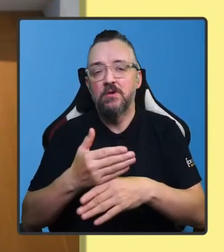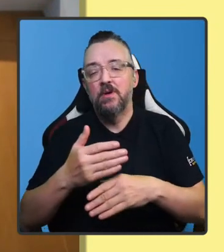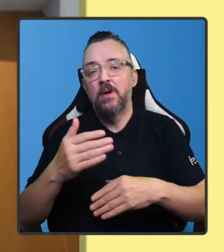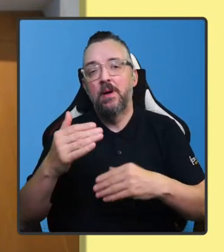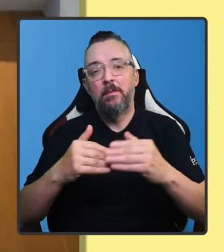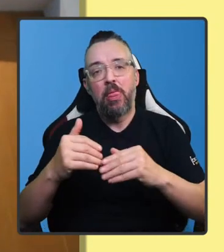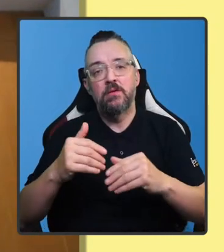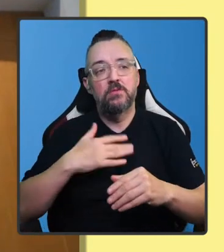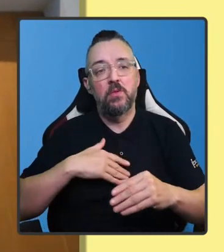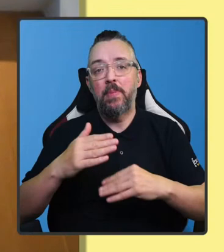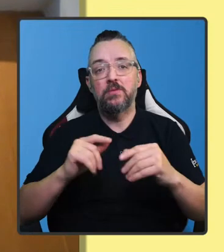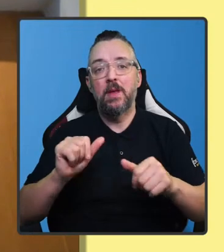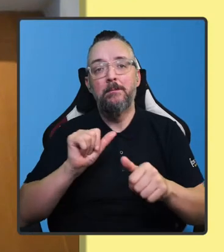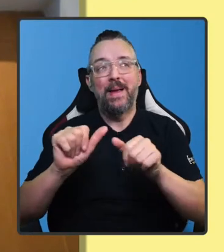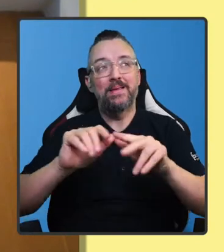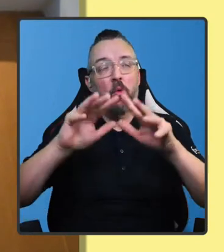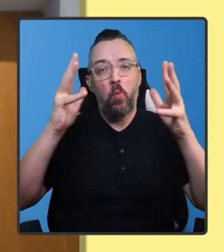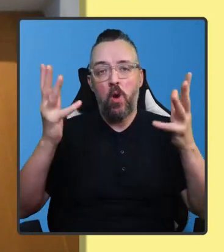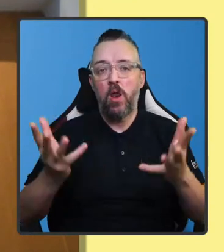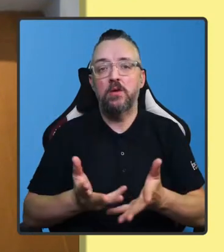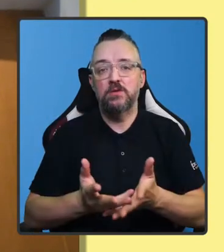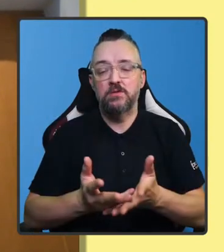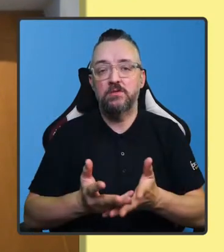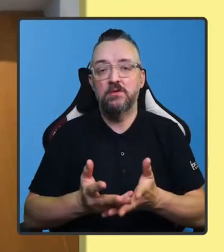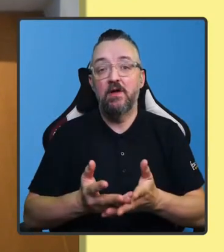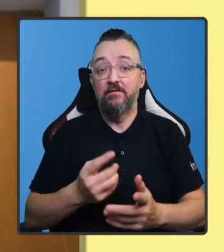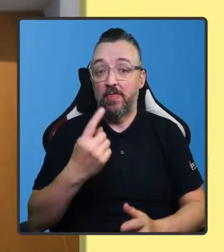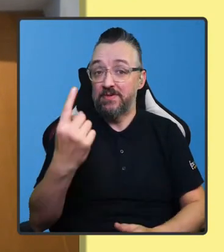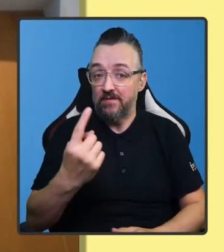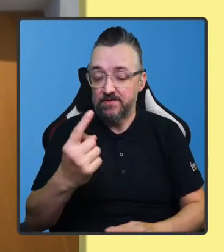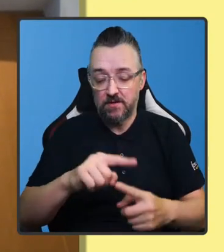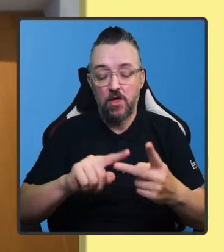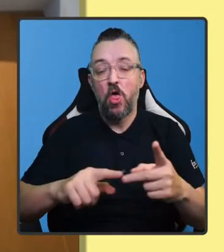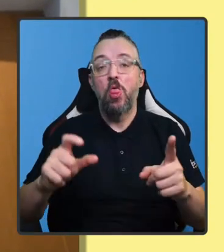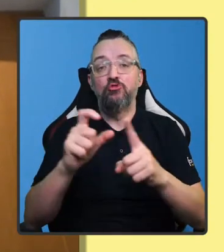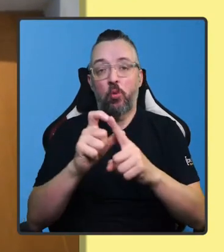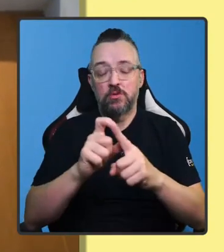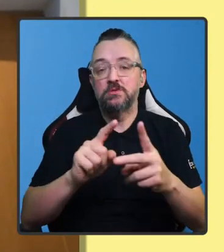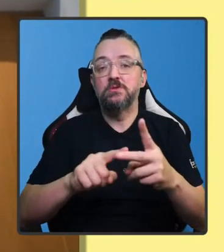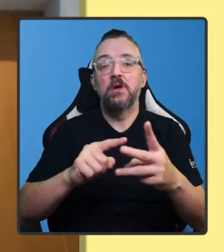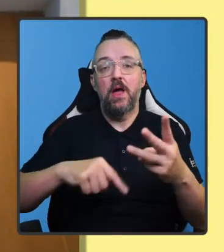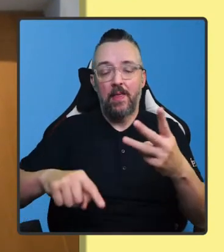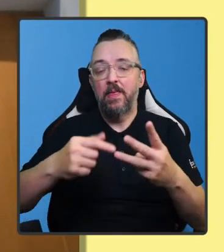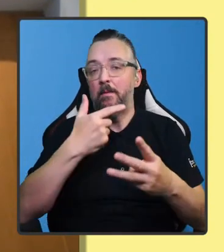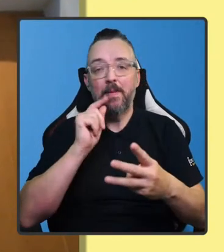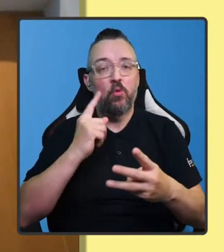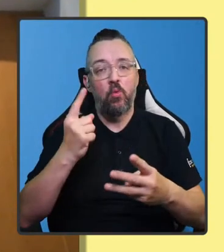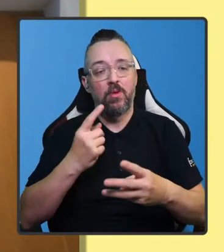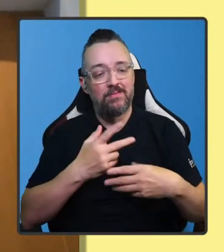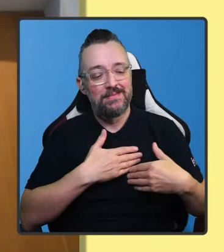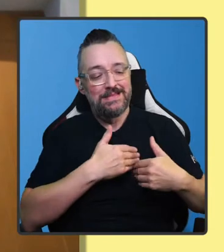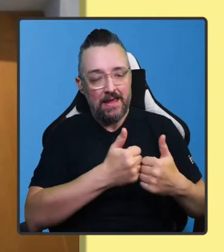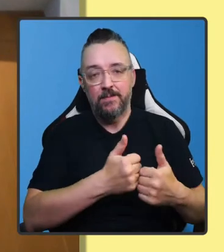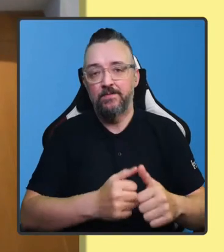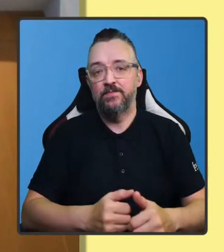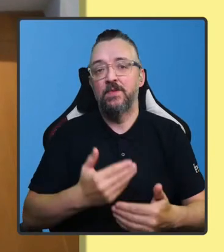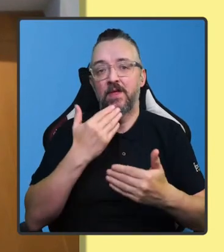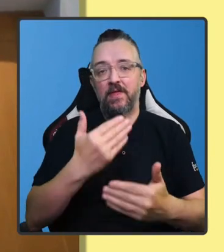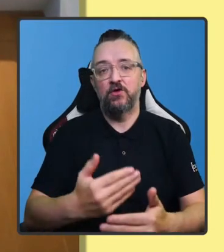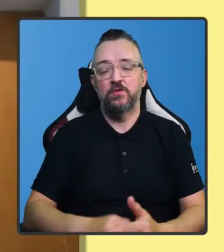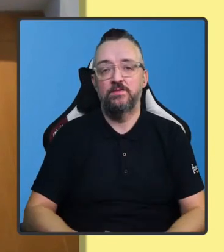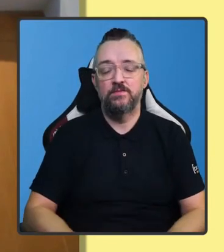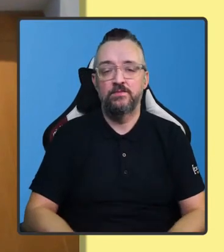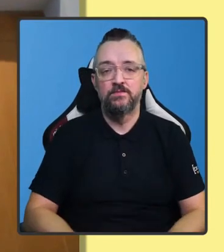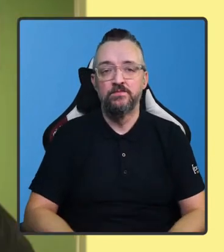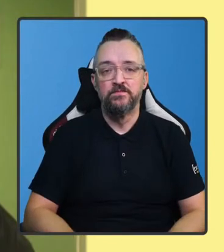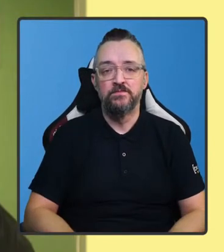world for them, their daughters, and the women that we care about in our community. Thank you very much.